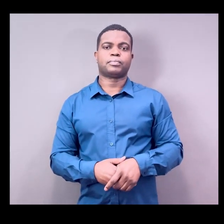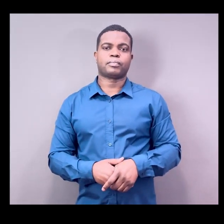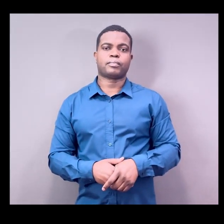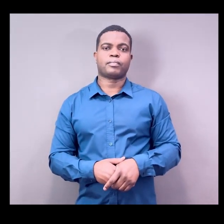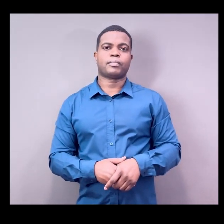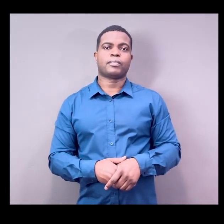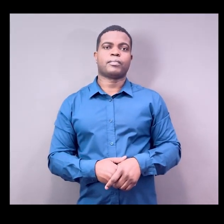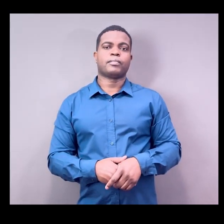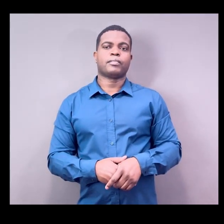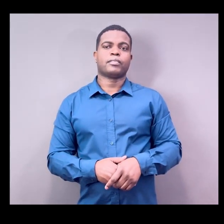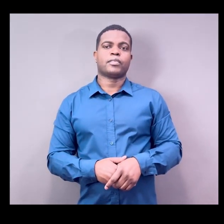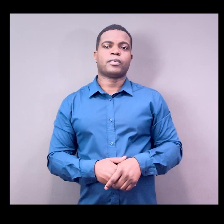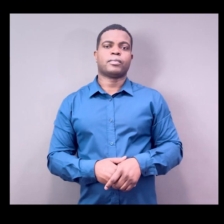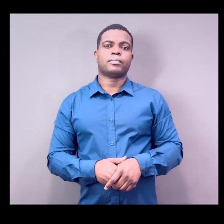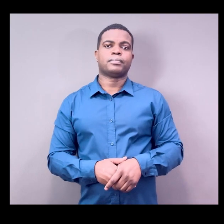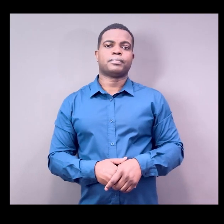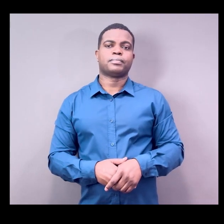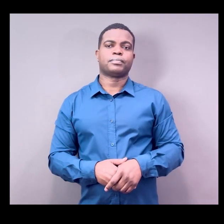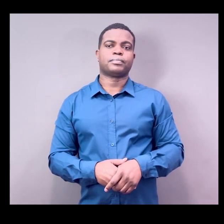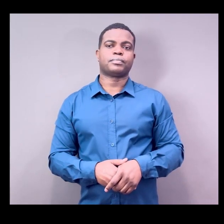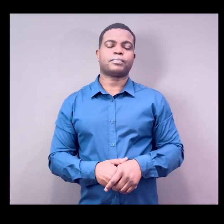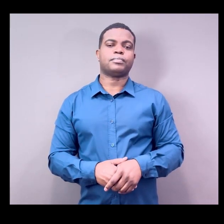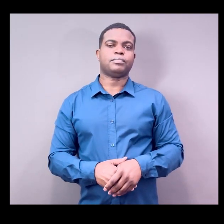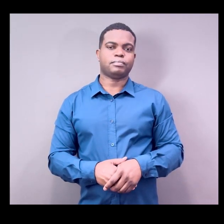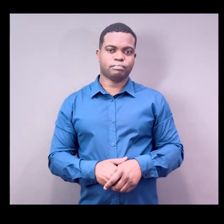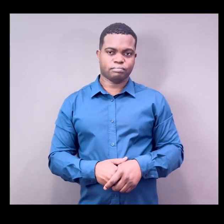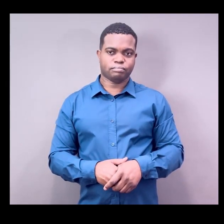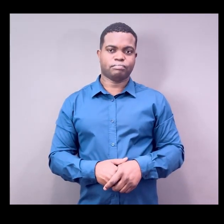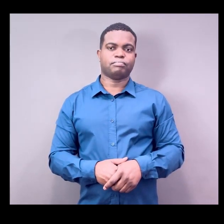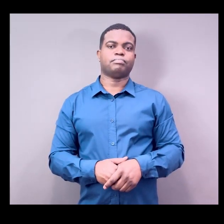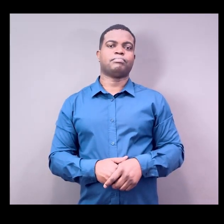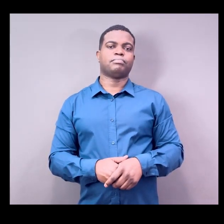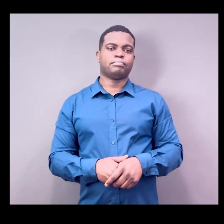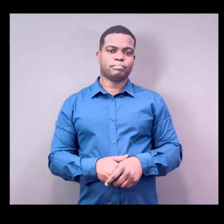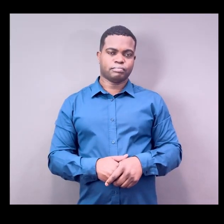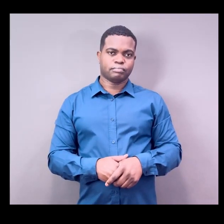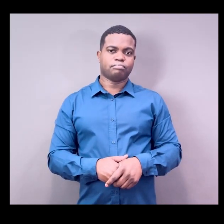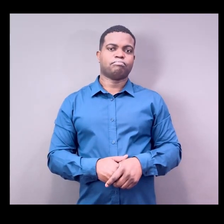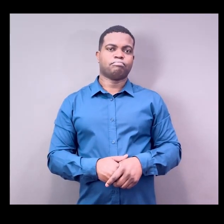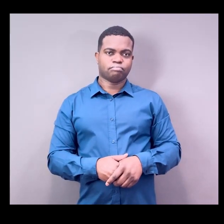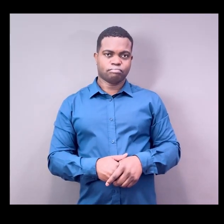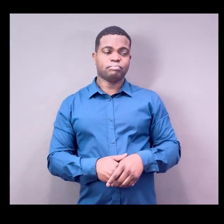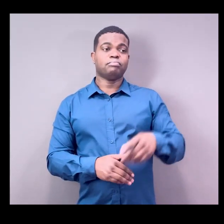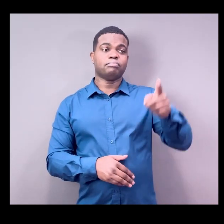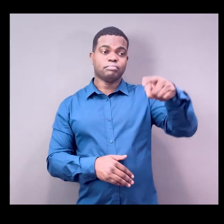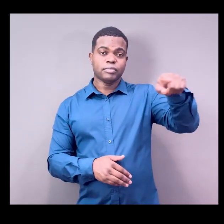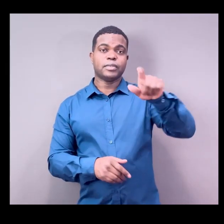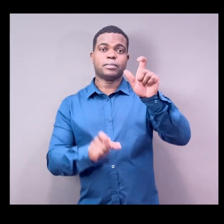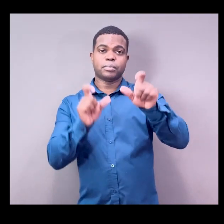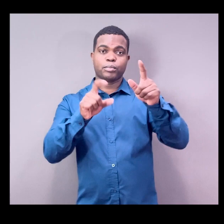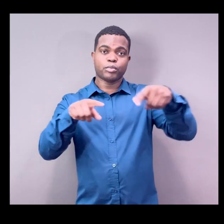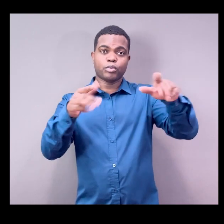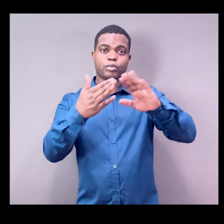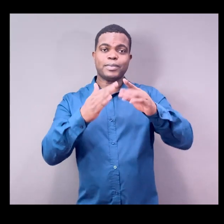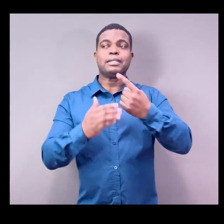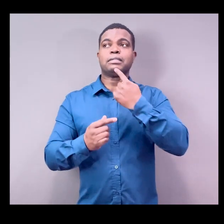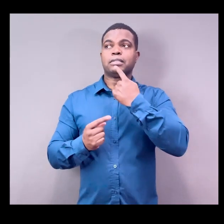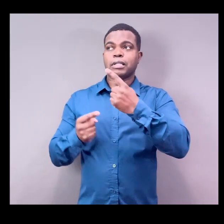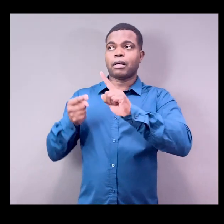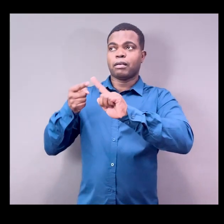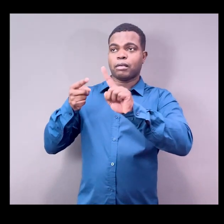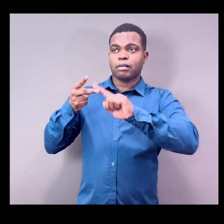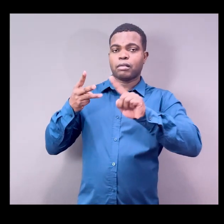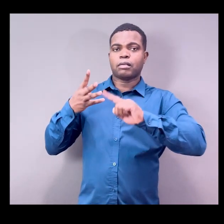um, maybe materials, then so be it. You have to adhere to whatever that